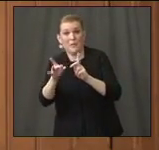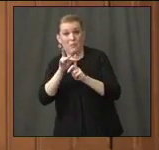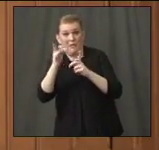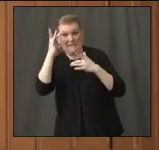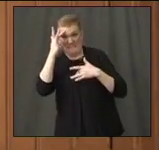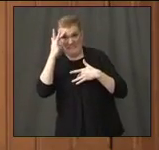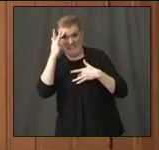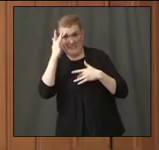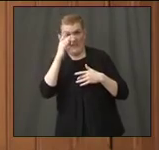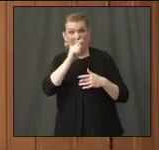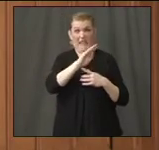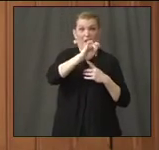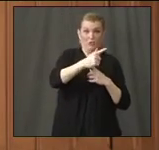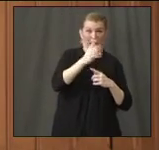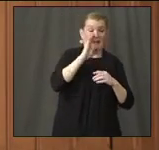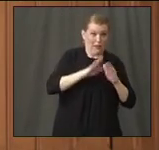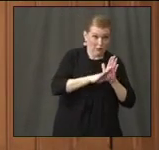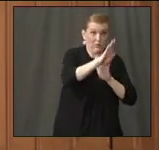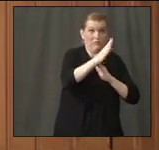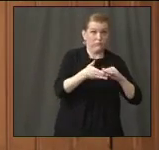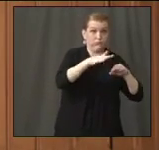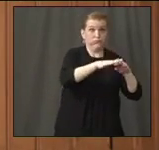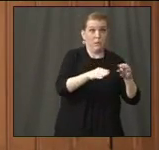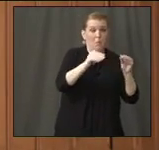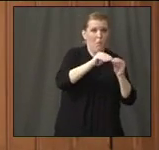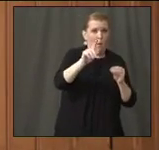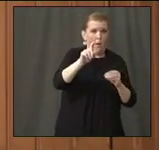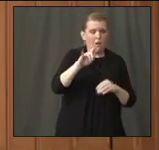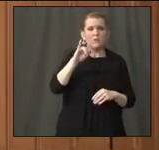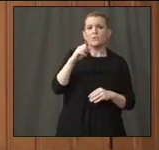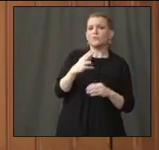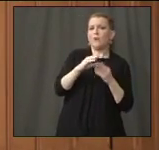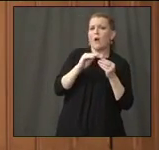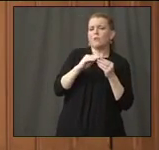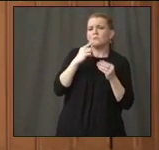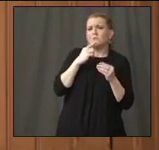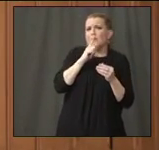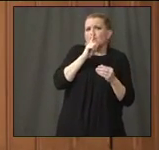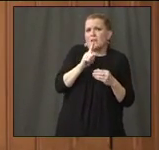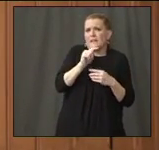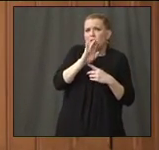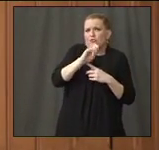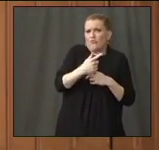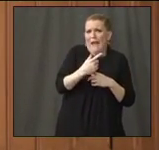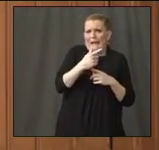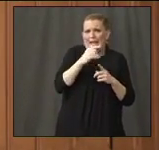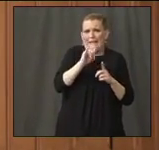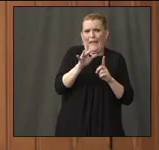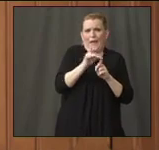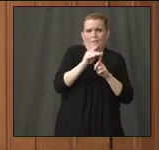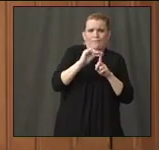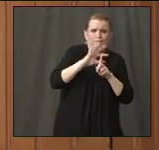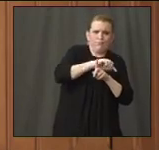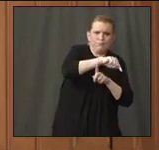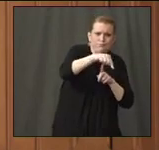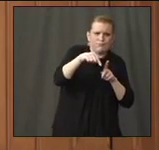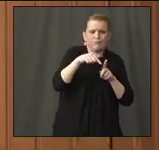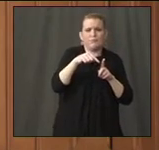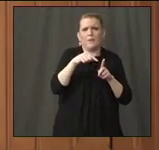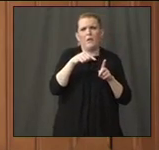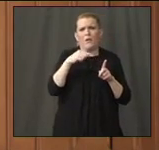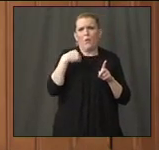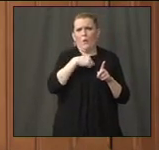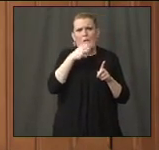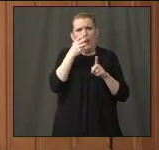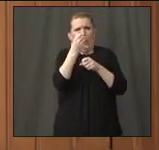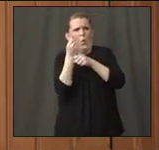get more people enlisted in this effort. And so that's not going to wait. But it becomes even more effective when